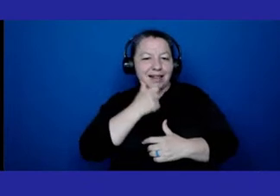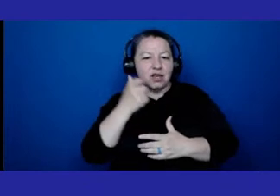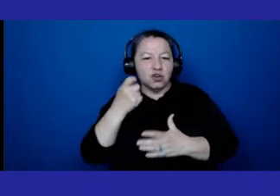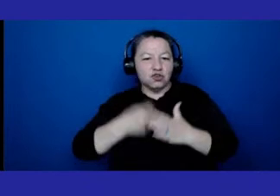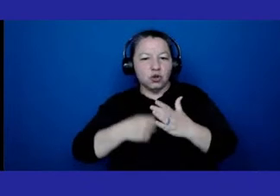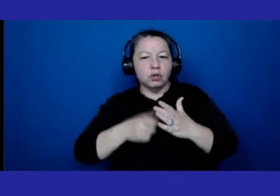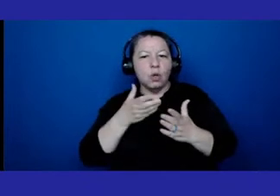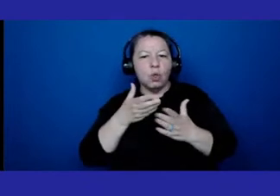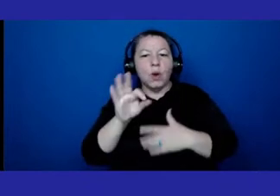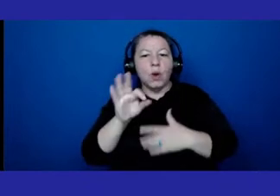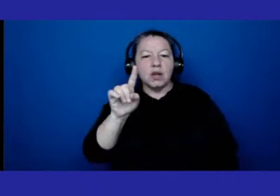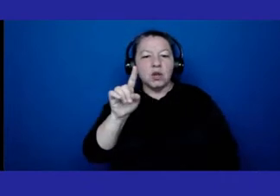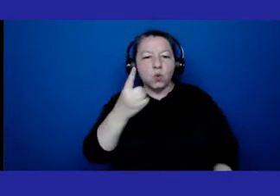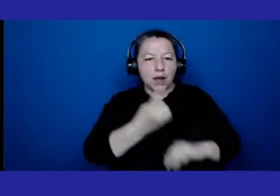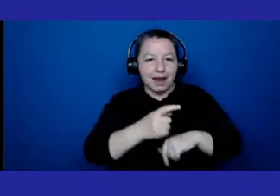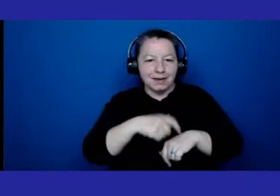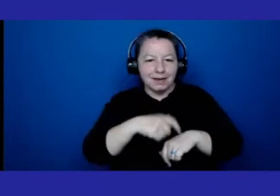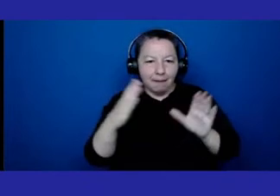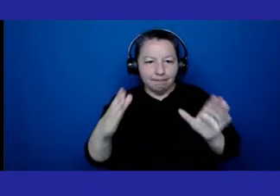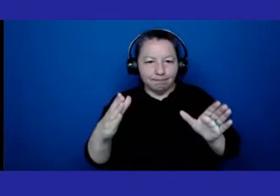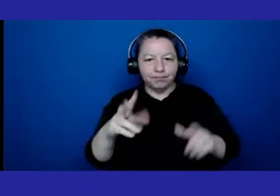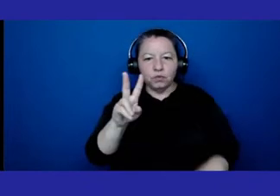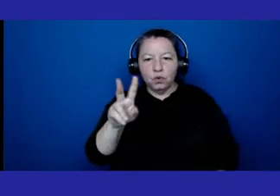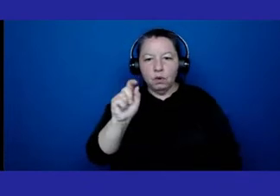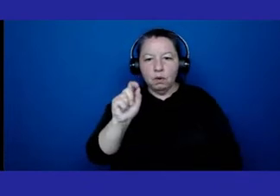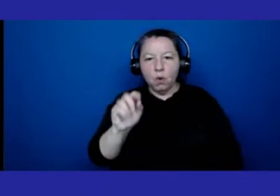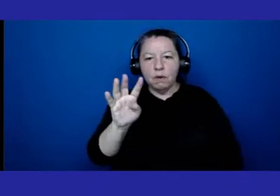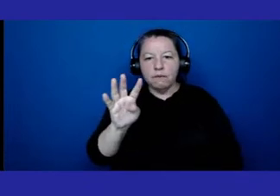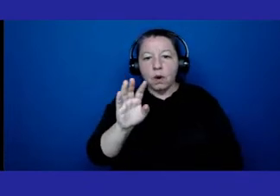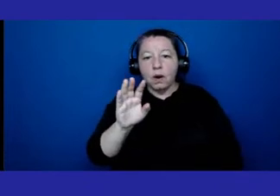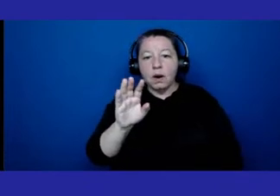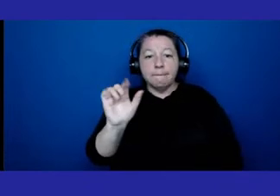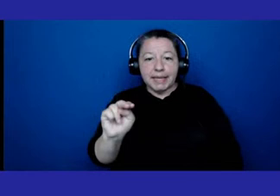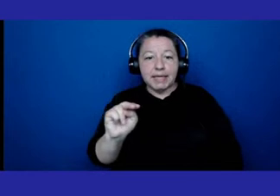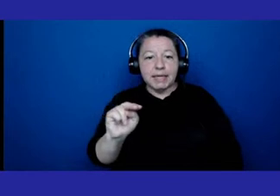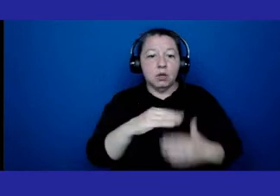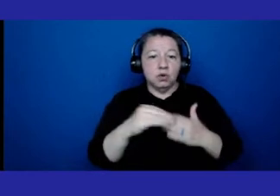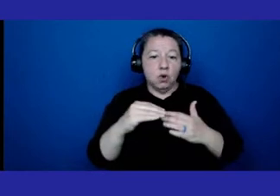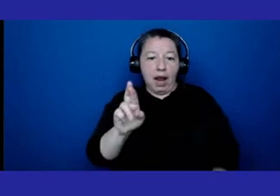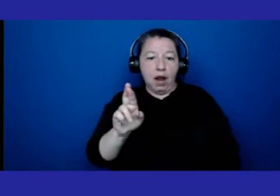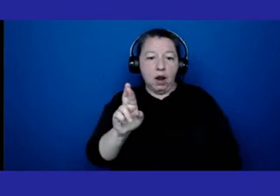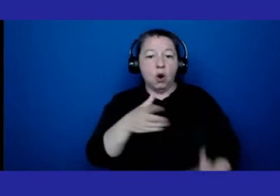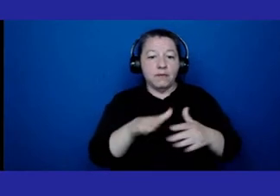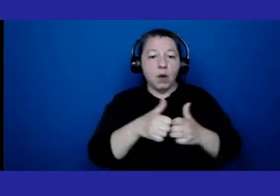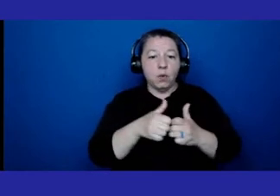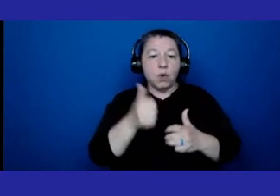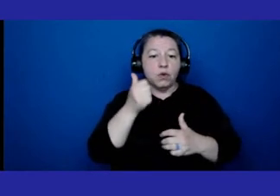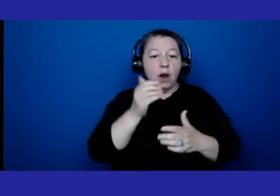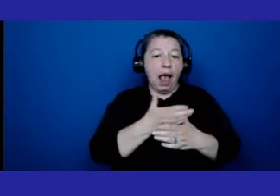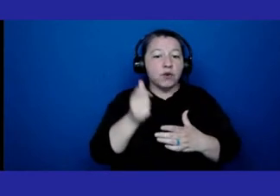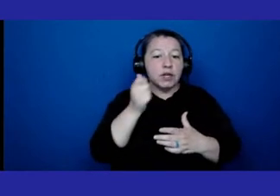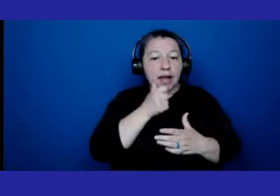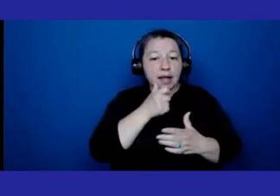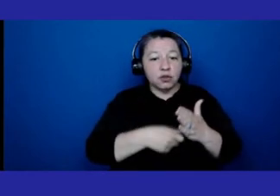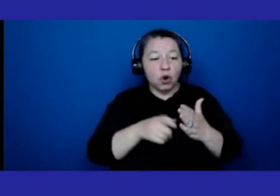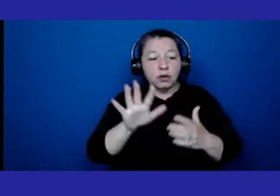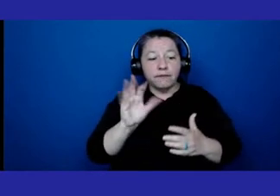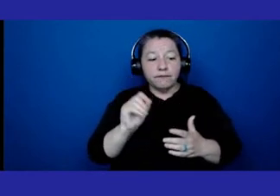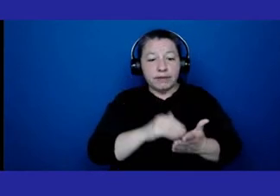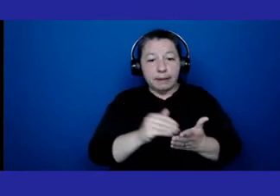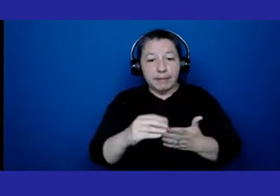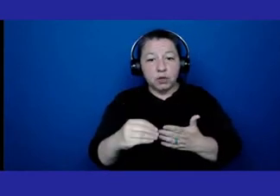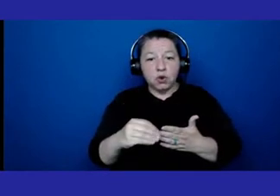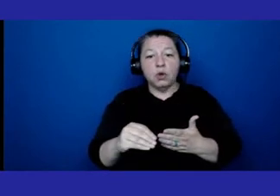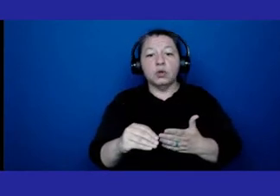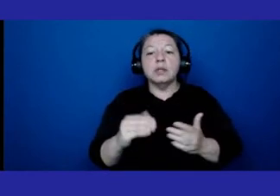91-day period. So we have a $2.4 billion AR divided by our average daily charges of 50 million equates